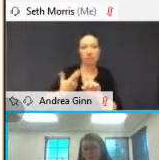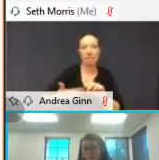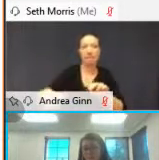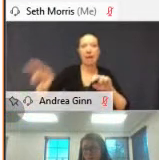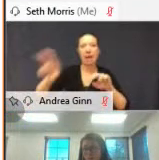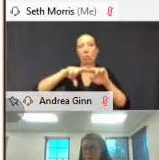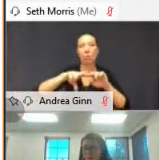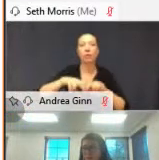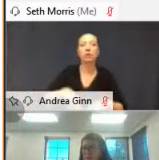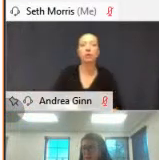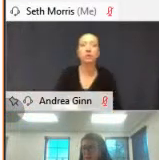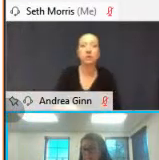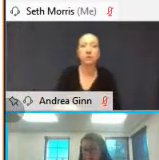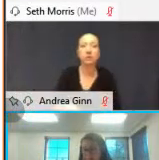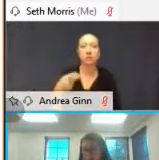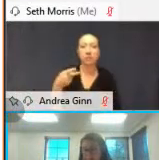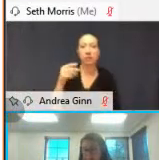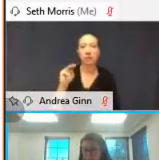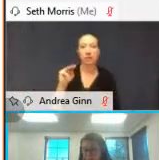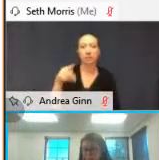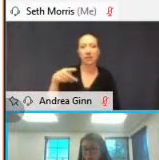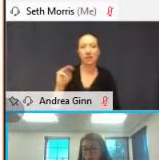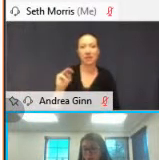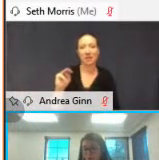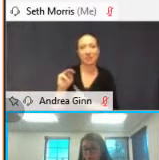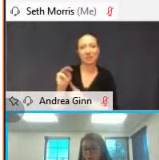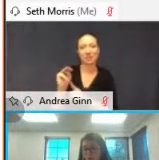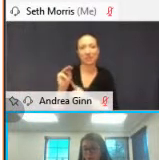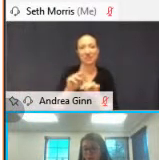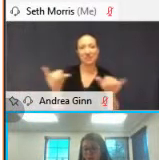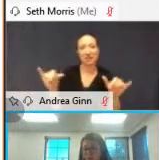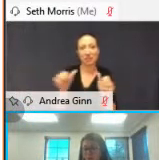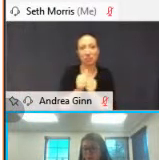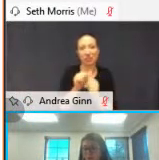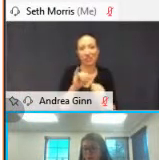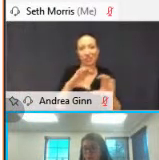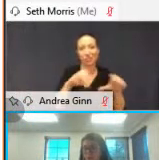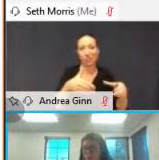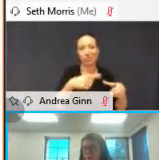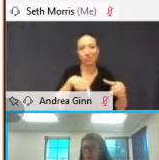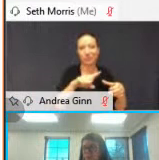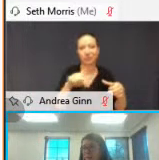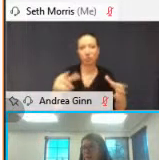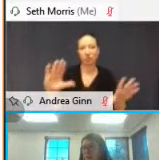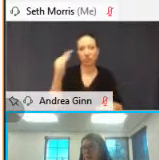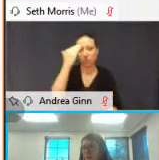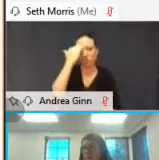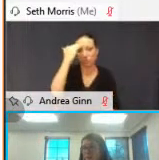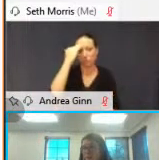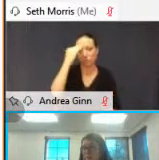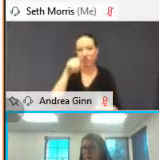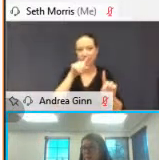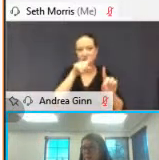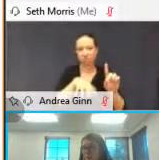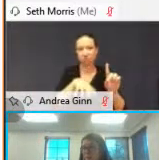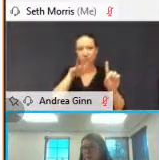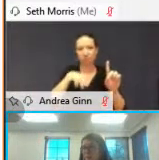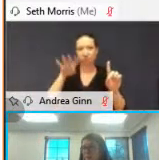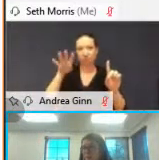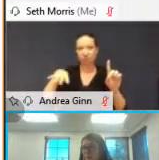And the PMPM that comes with that population. You all are familiar with this graph, just another depiction of the